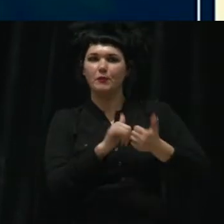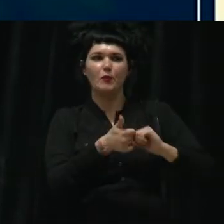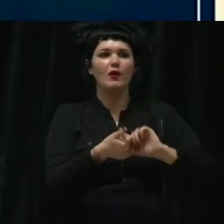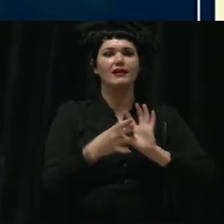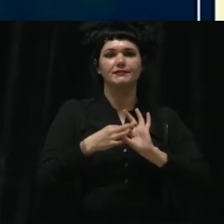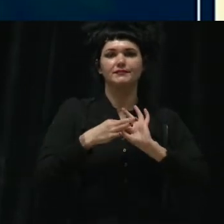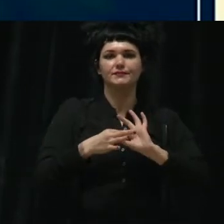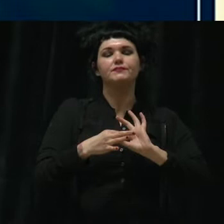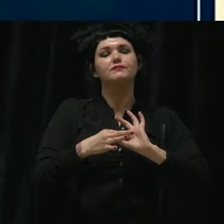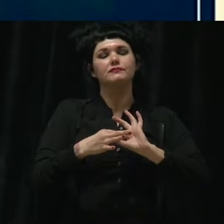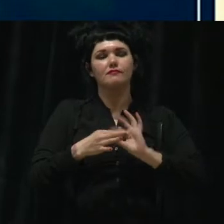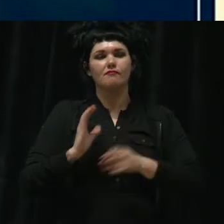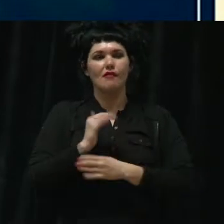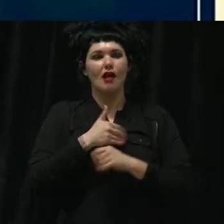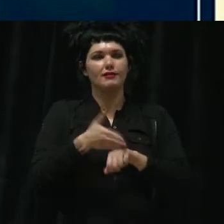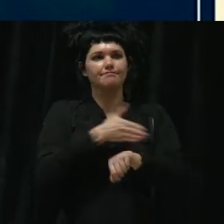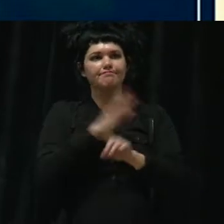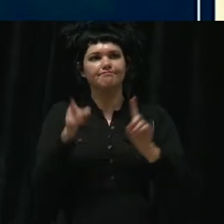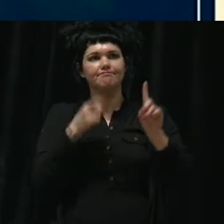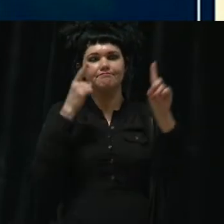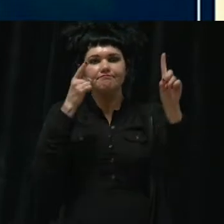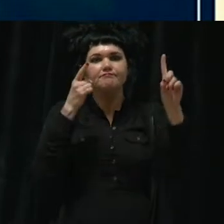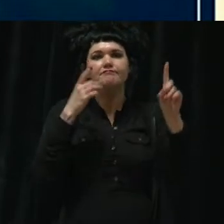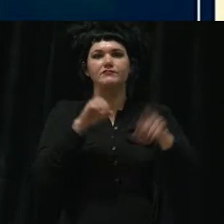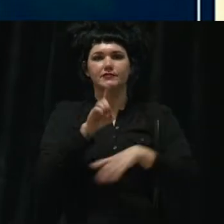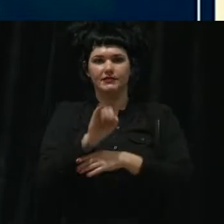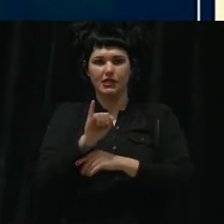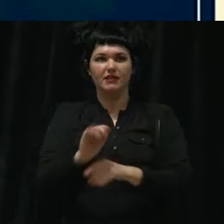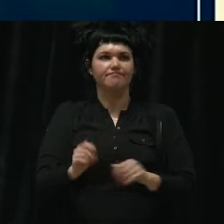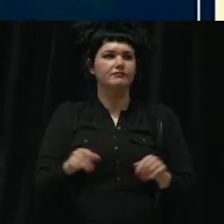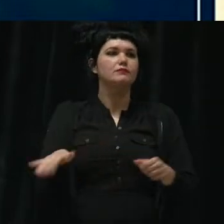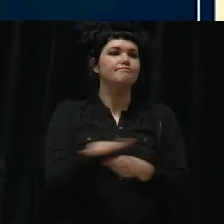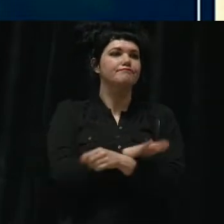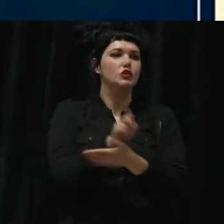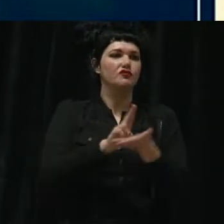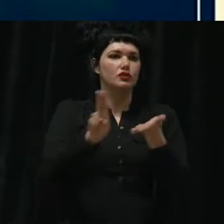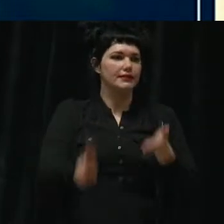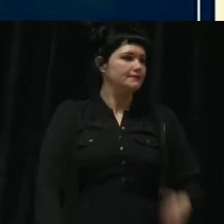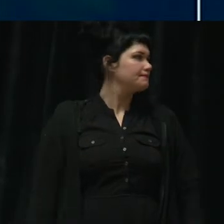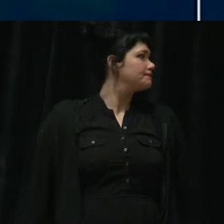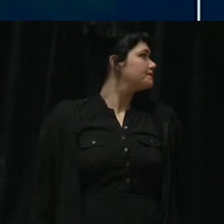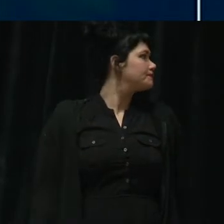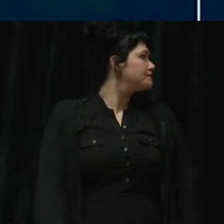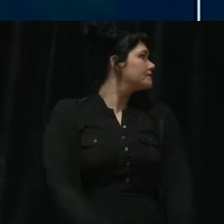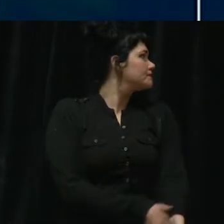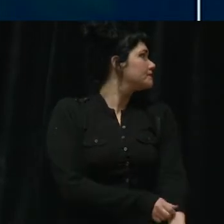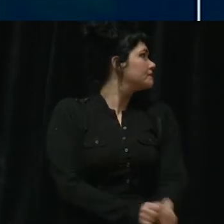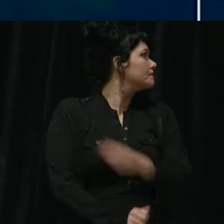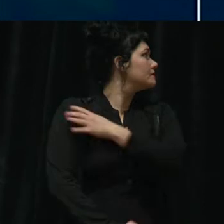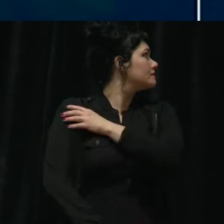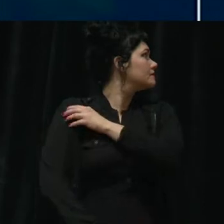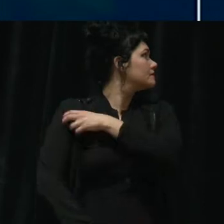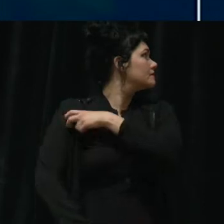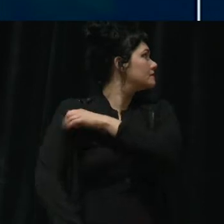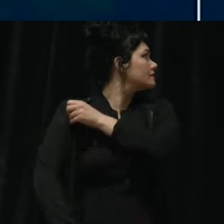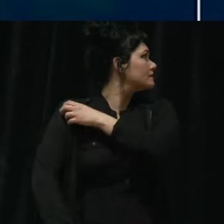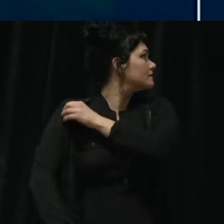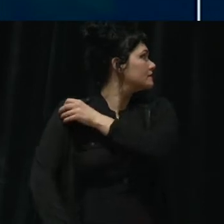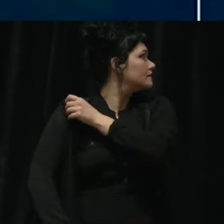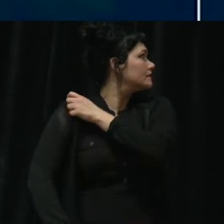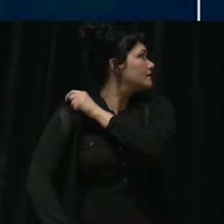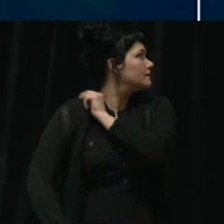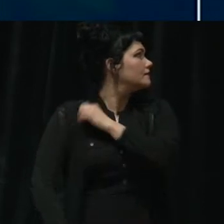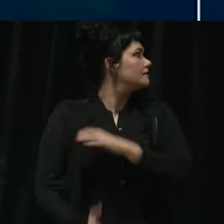of where we're moving in the larger university. And the last piece of evidence that I would